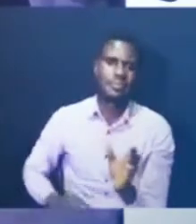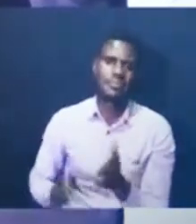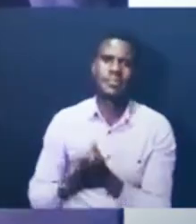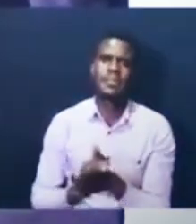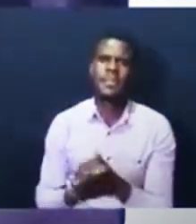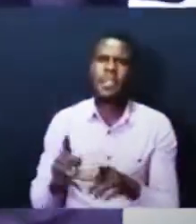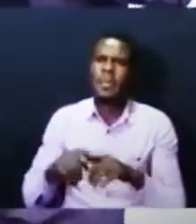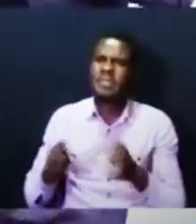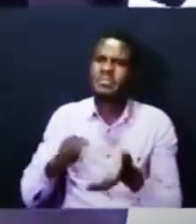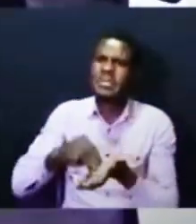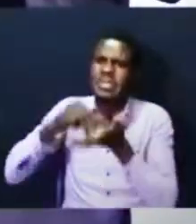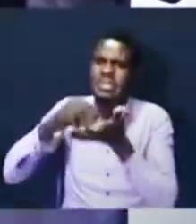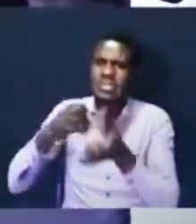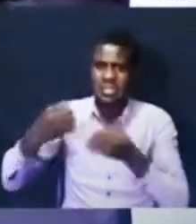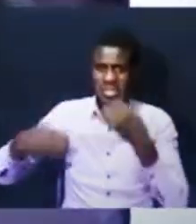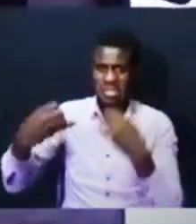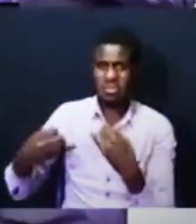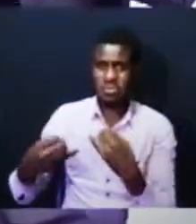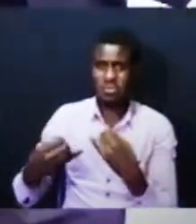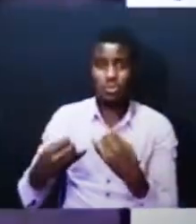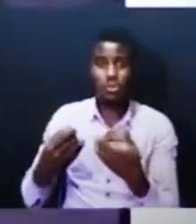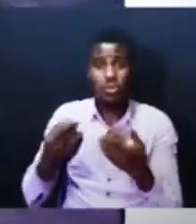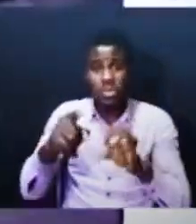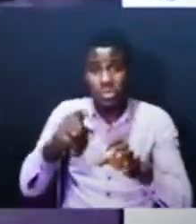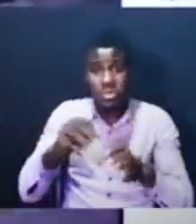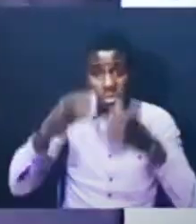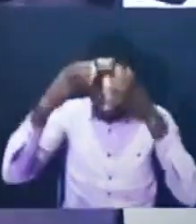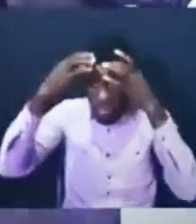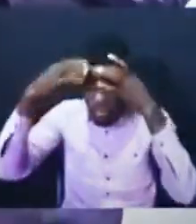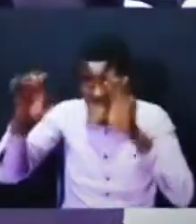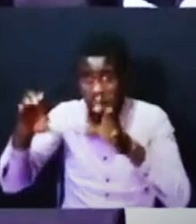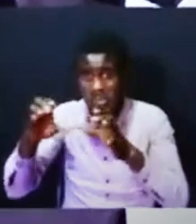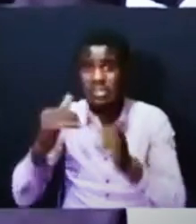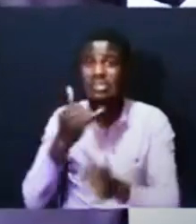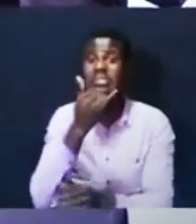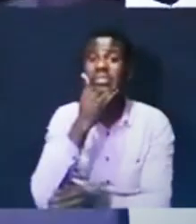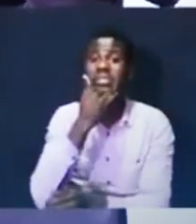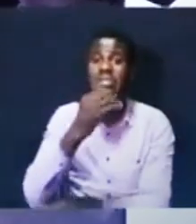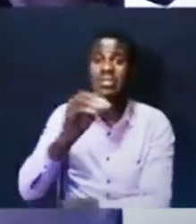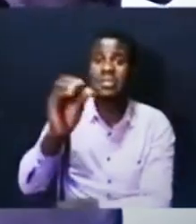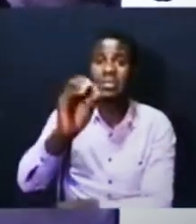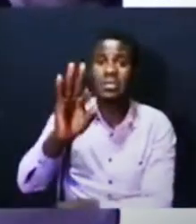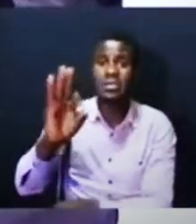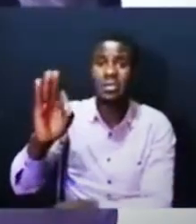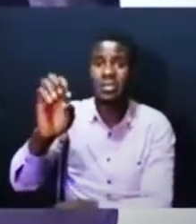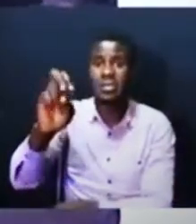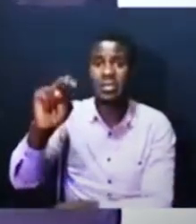you. San ye kenka ye ni na echire Yuda na brabo na obebo mu se oyi